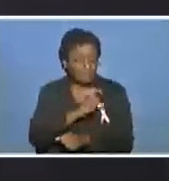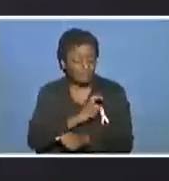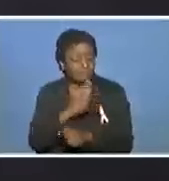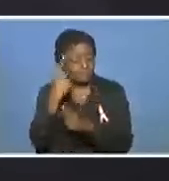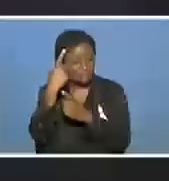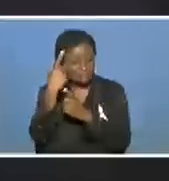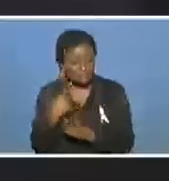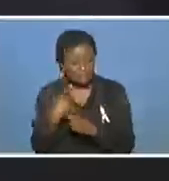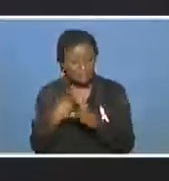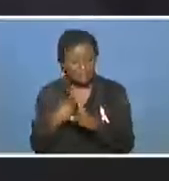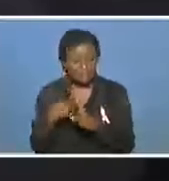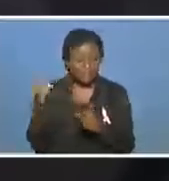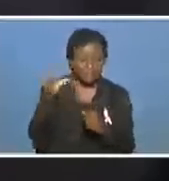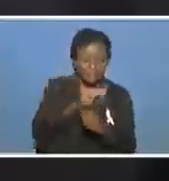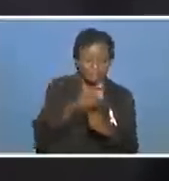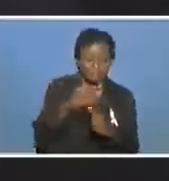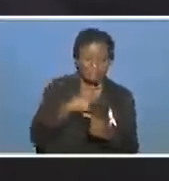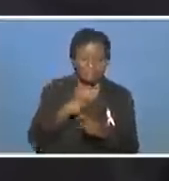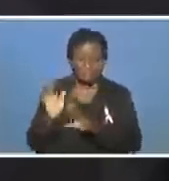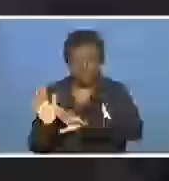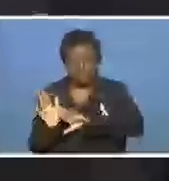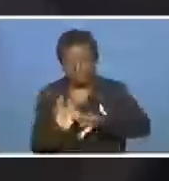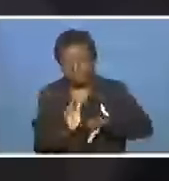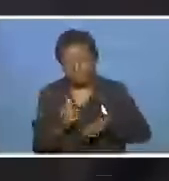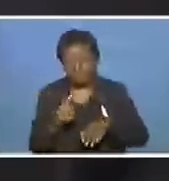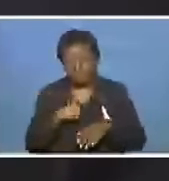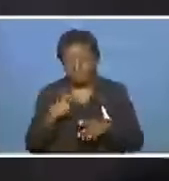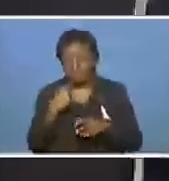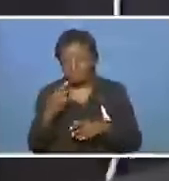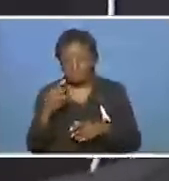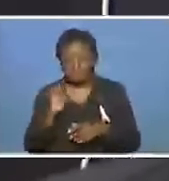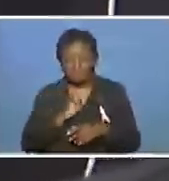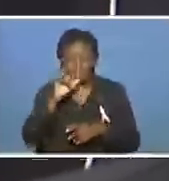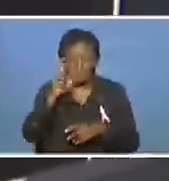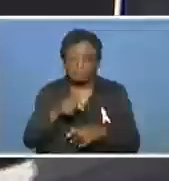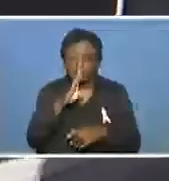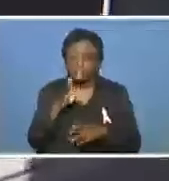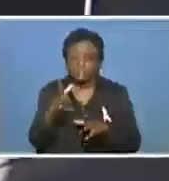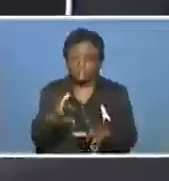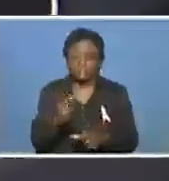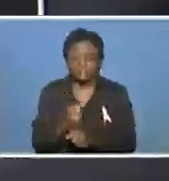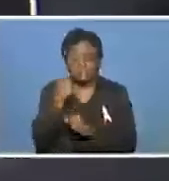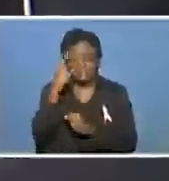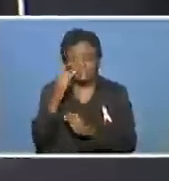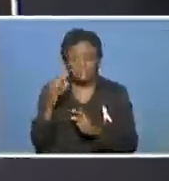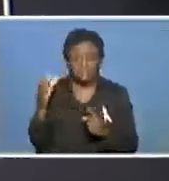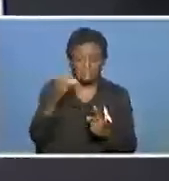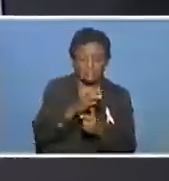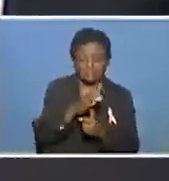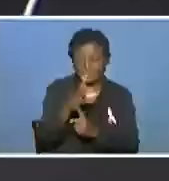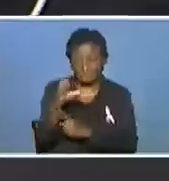me, and to say that I should be arrested for assaulting him when he assaulted